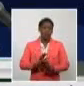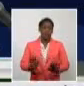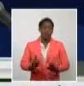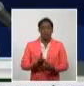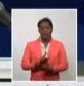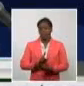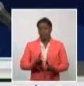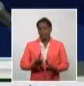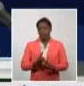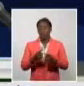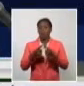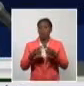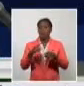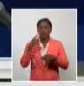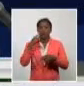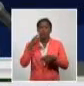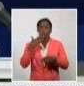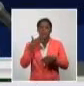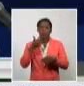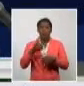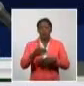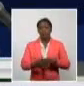In this way, we start the day with